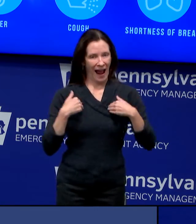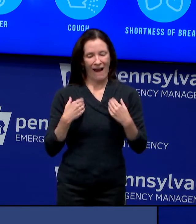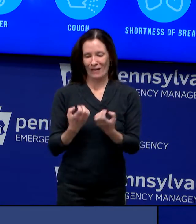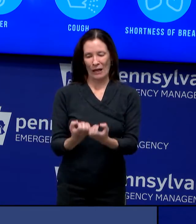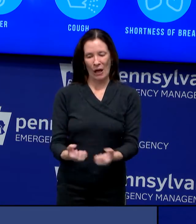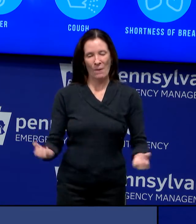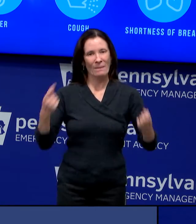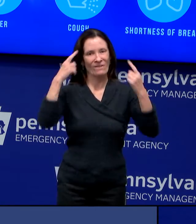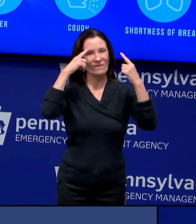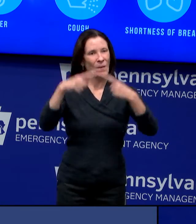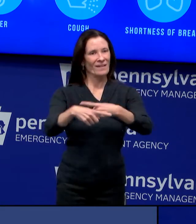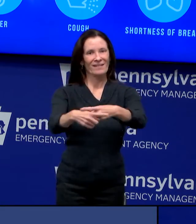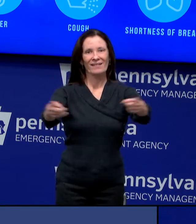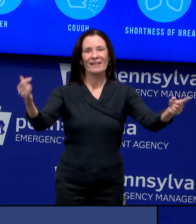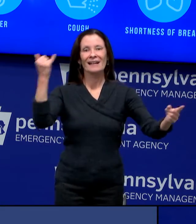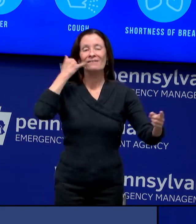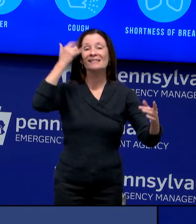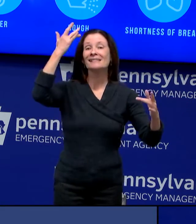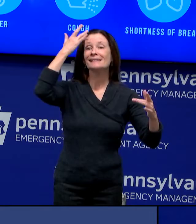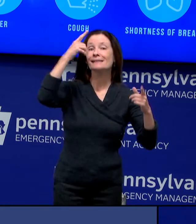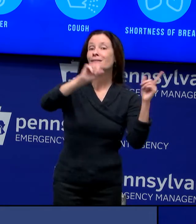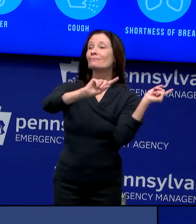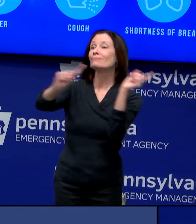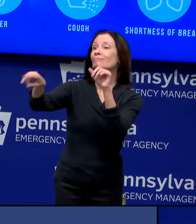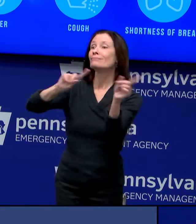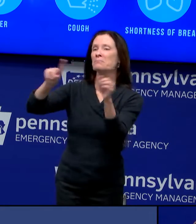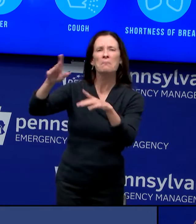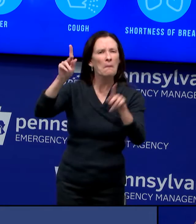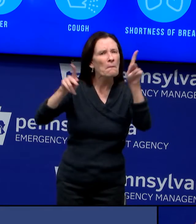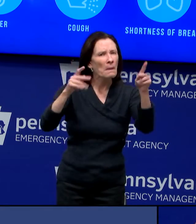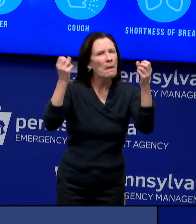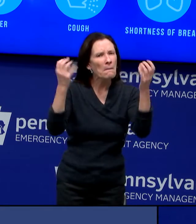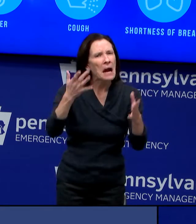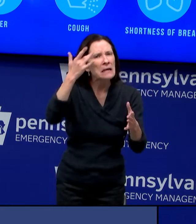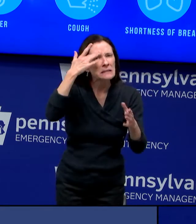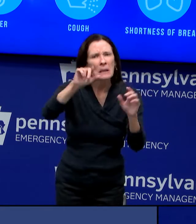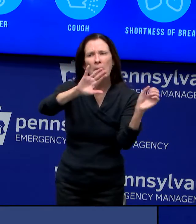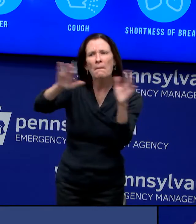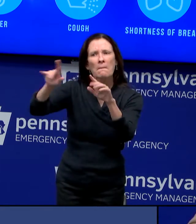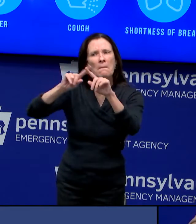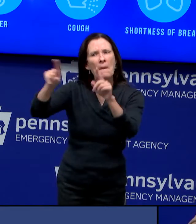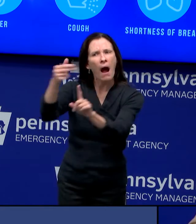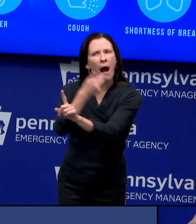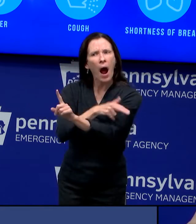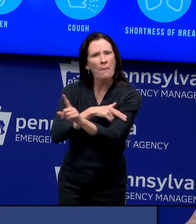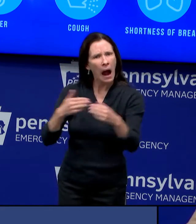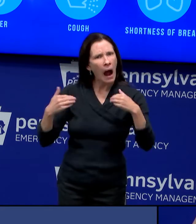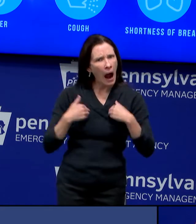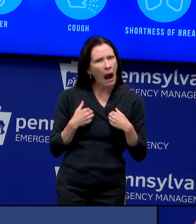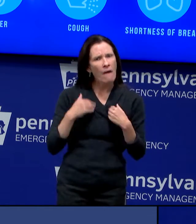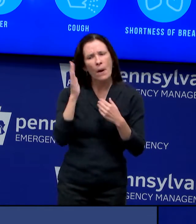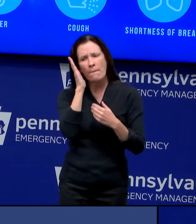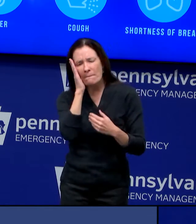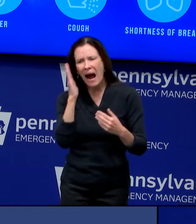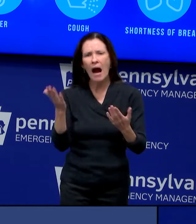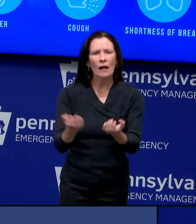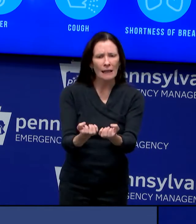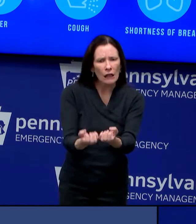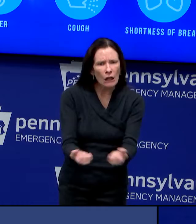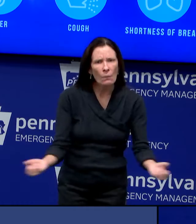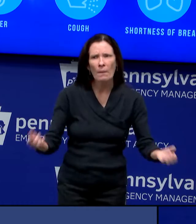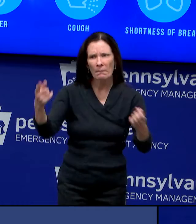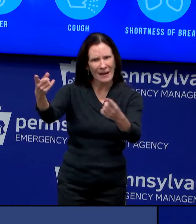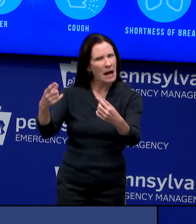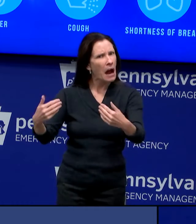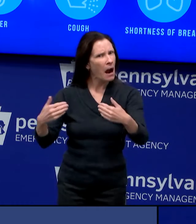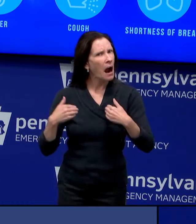still many cases, particularly in the southeast, in Philadelphia and in the suburban Collier counties. There are numbers